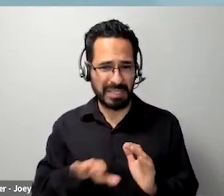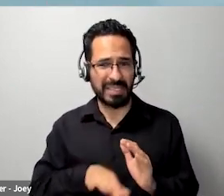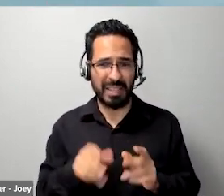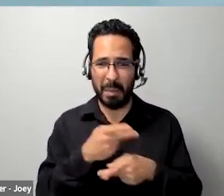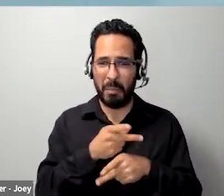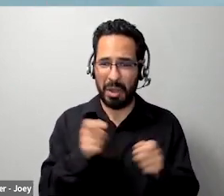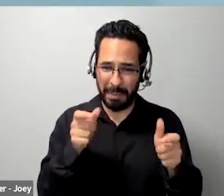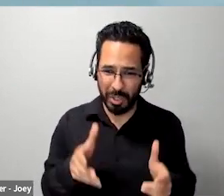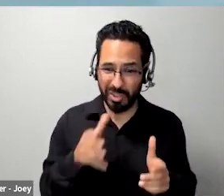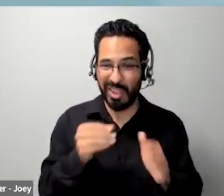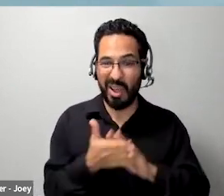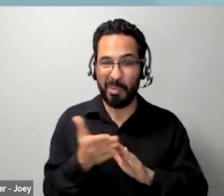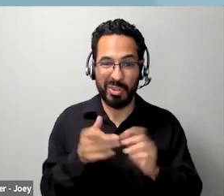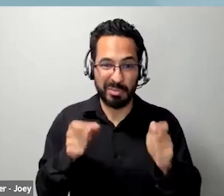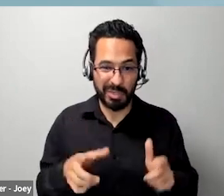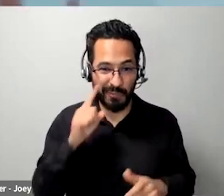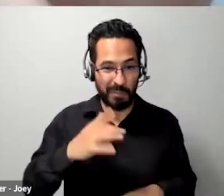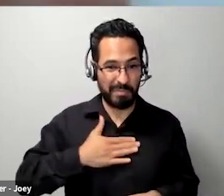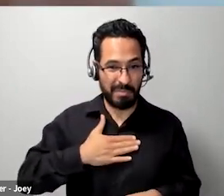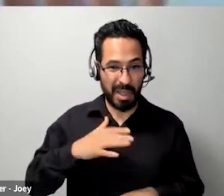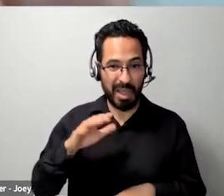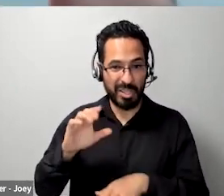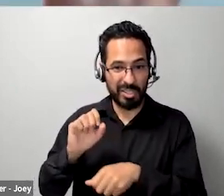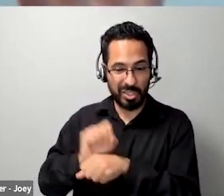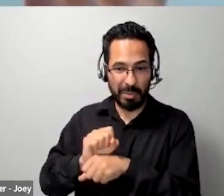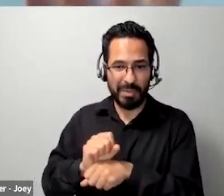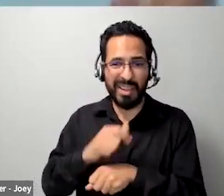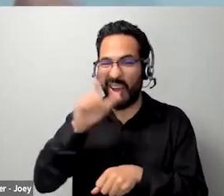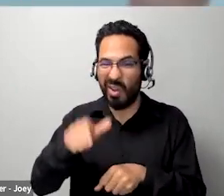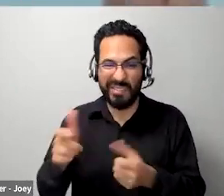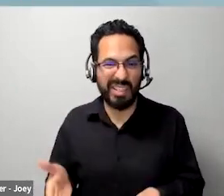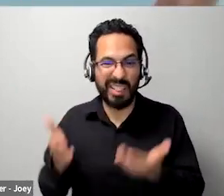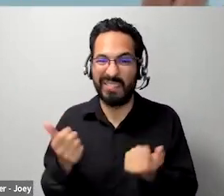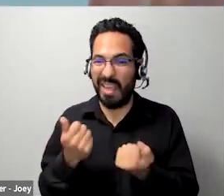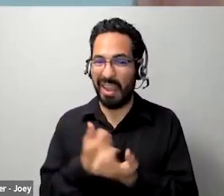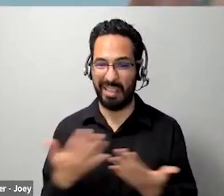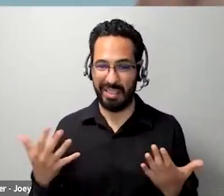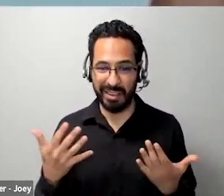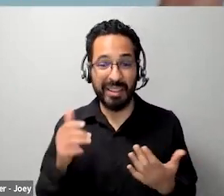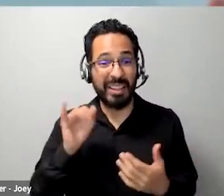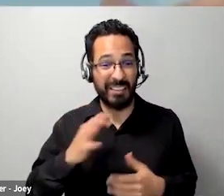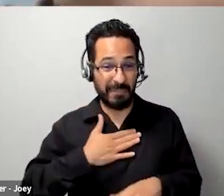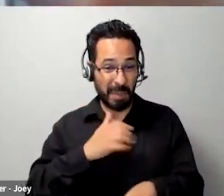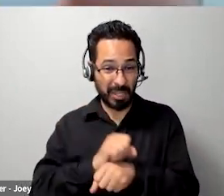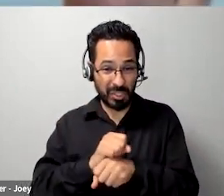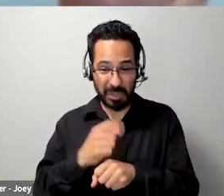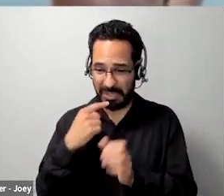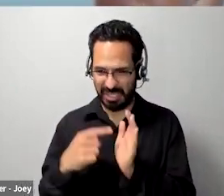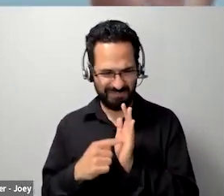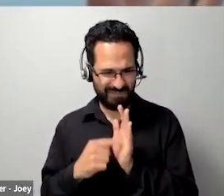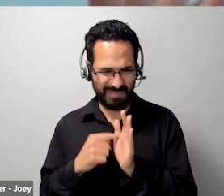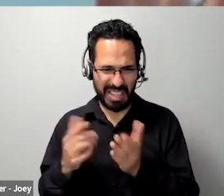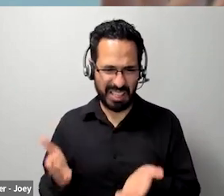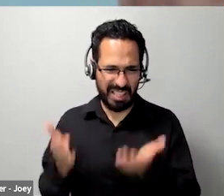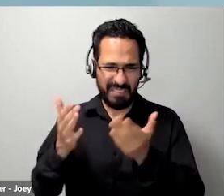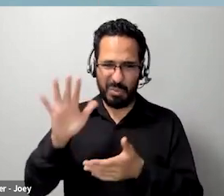and an operations manager for my organization. I don't have to lift anything. So if my job description said that I had to lift